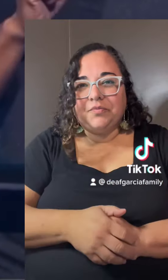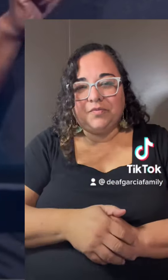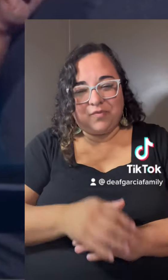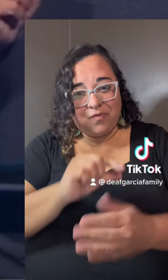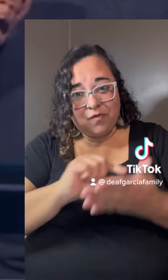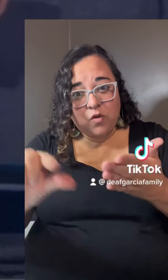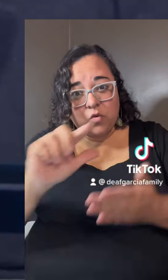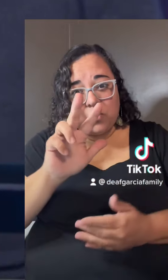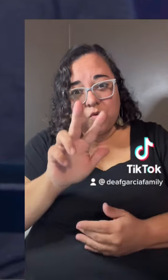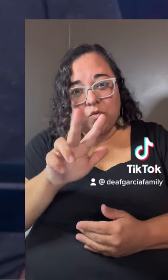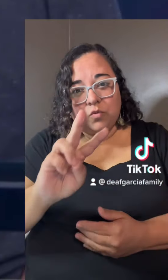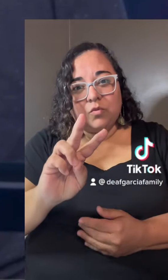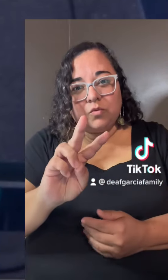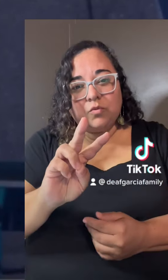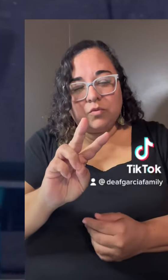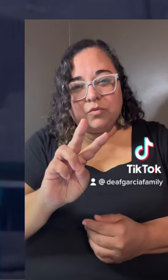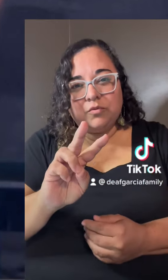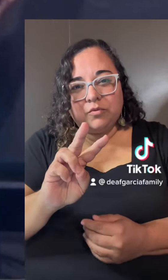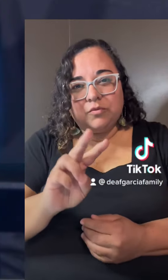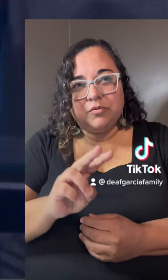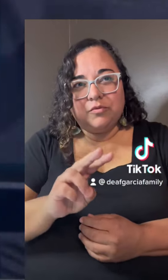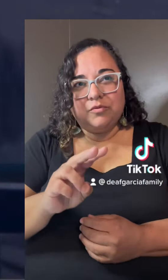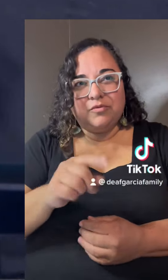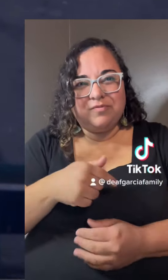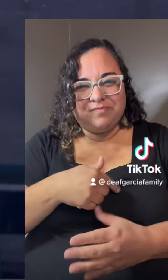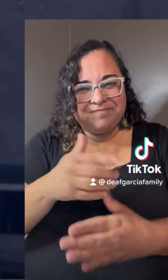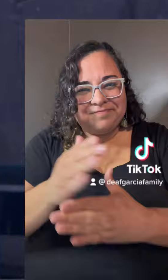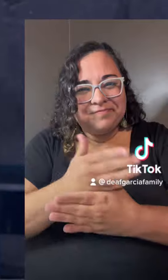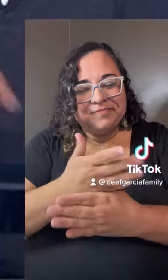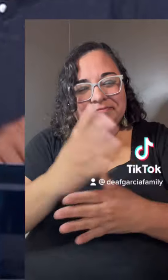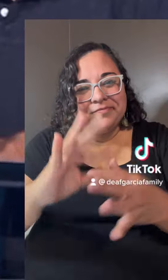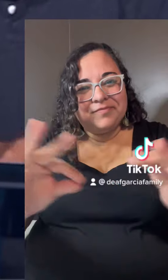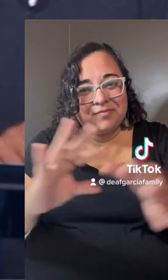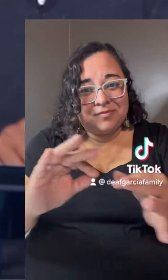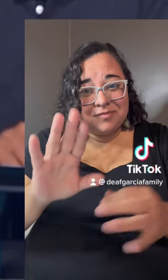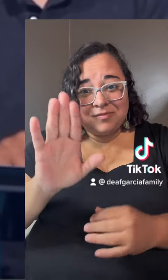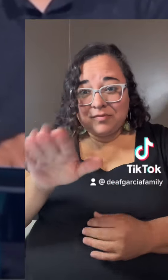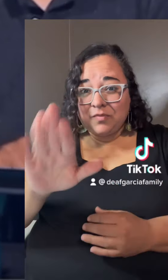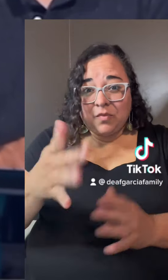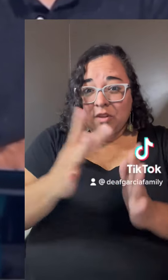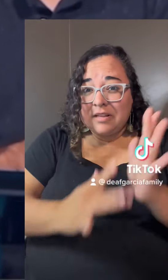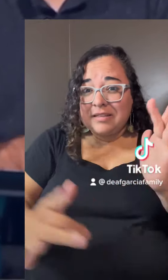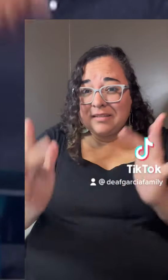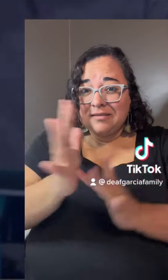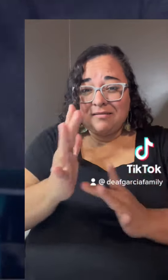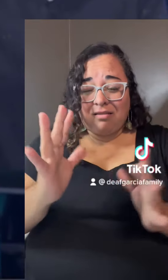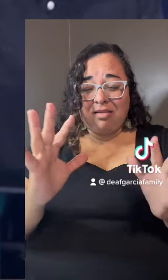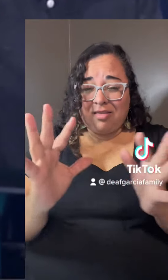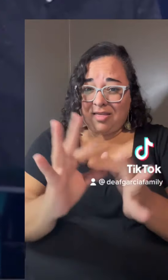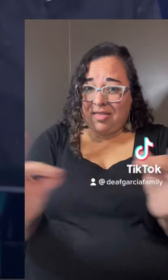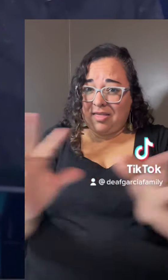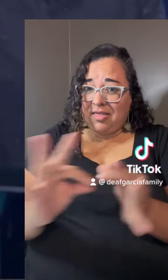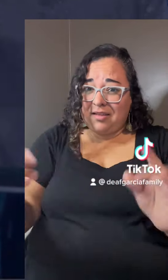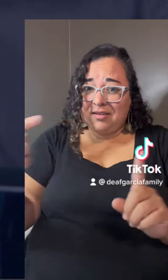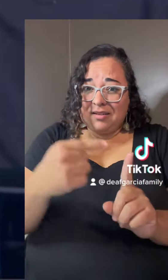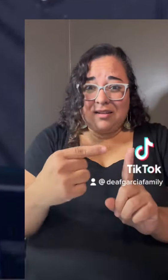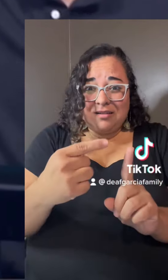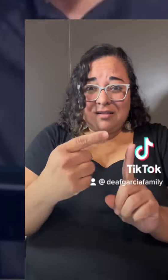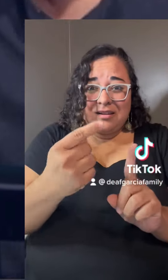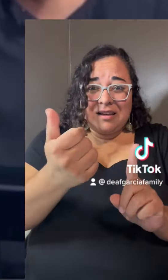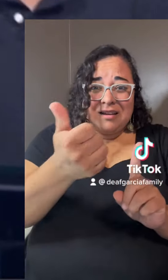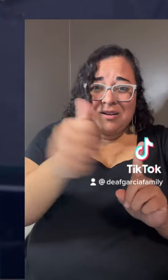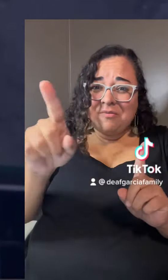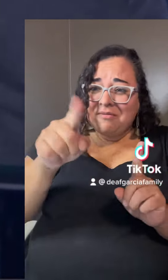Where in verse 32, I shared with Michael, what God says, what Jesus says is everyone who